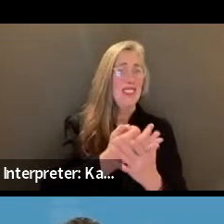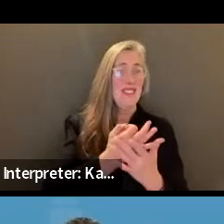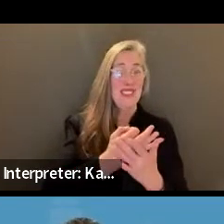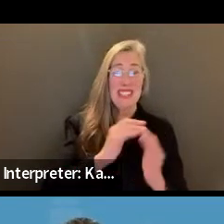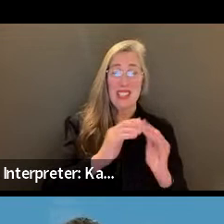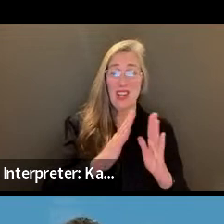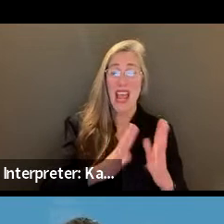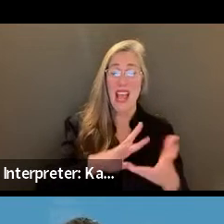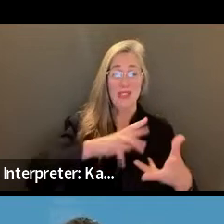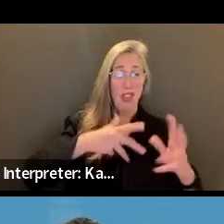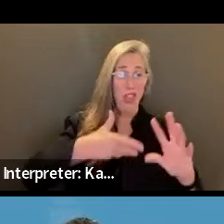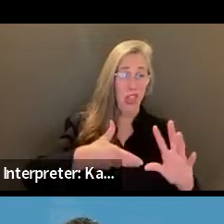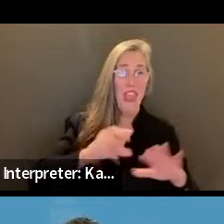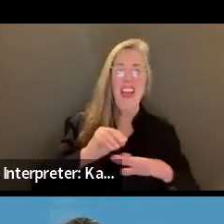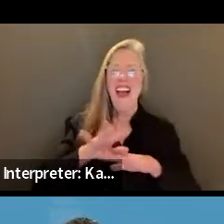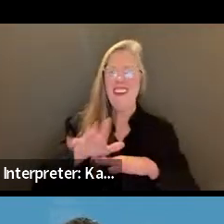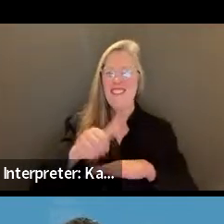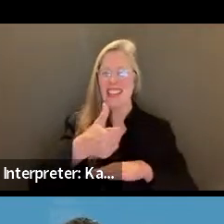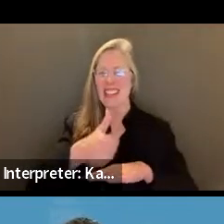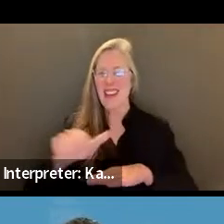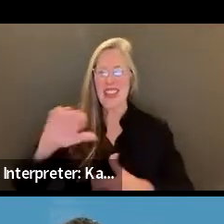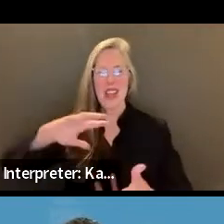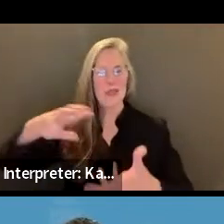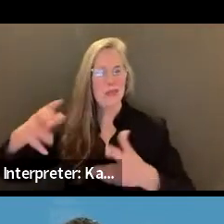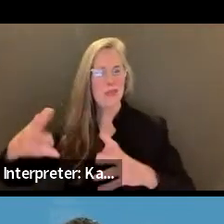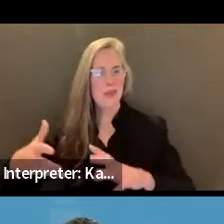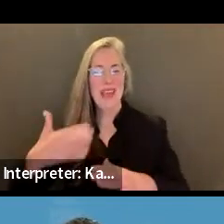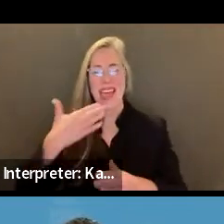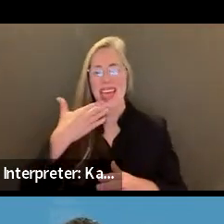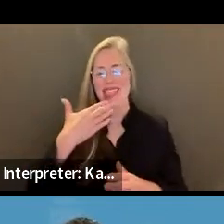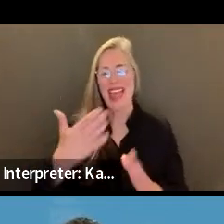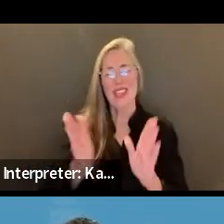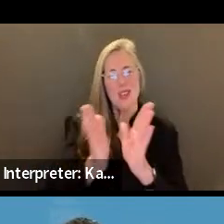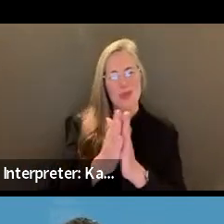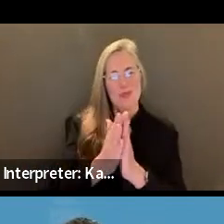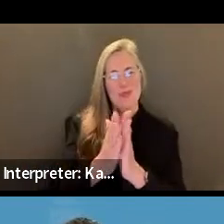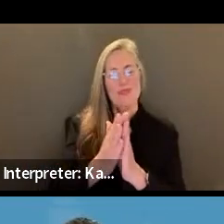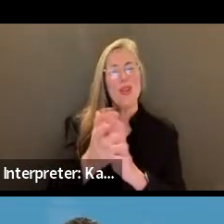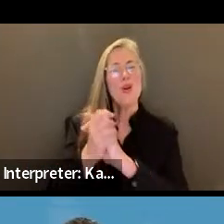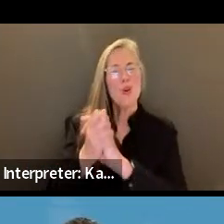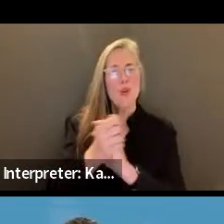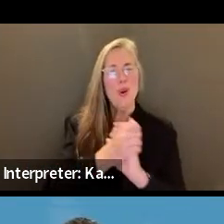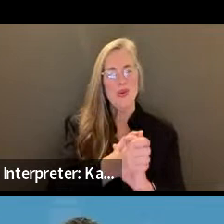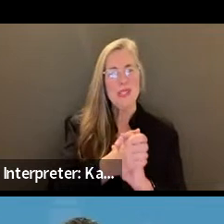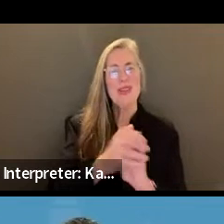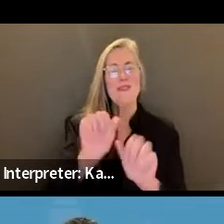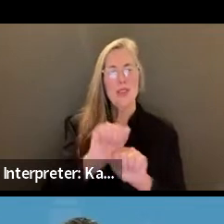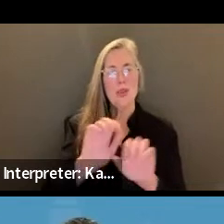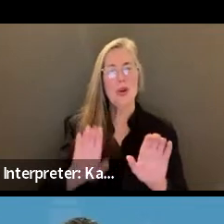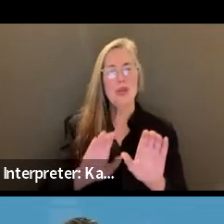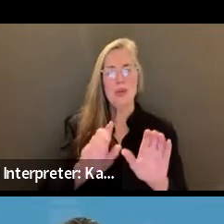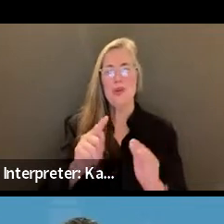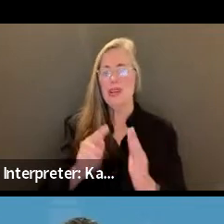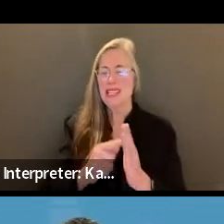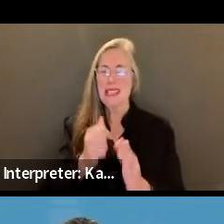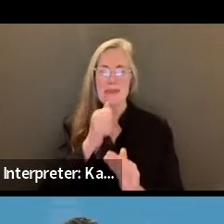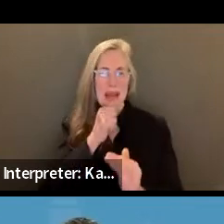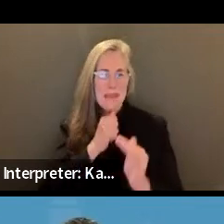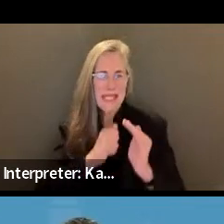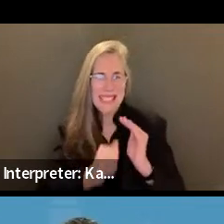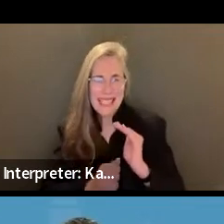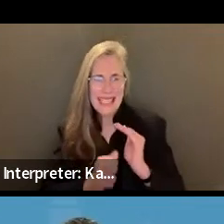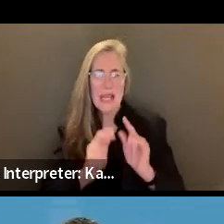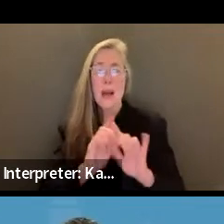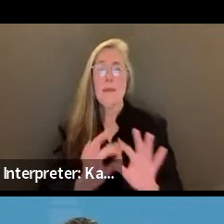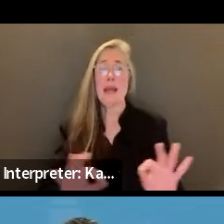of it. So thank you and kudos to them for the work that they do, sometimes unseen, but it's so critical.